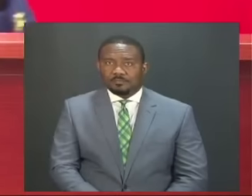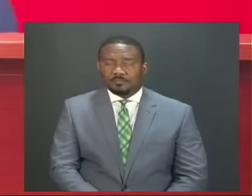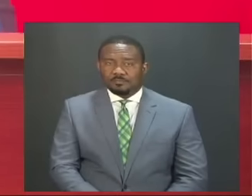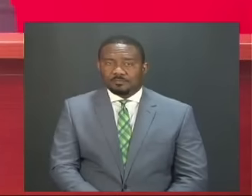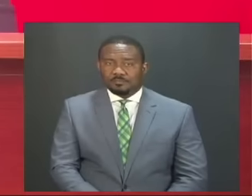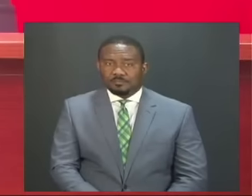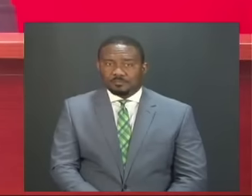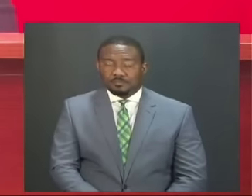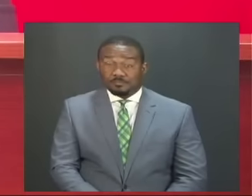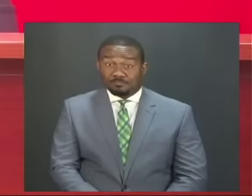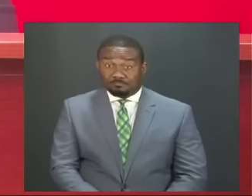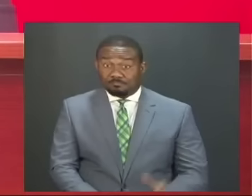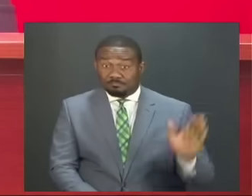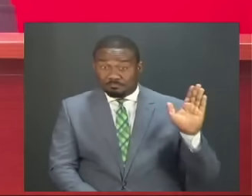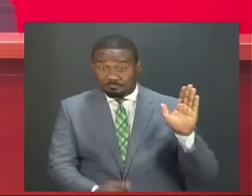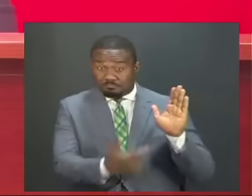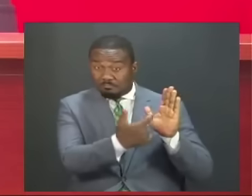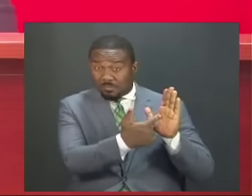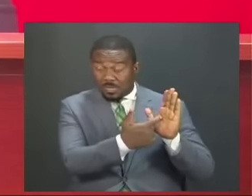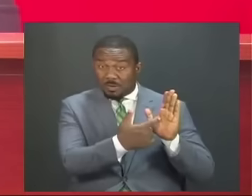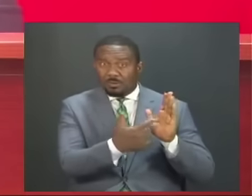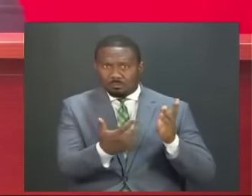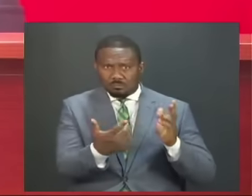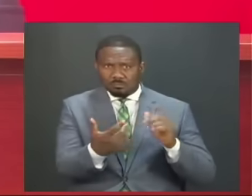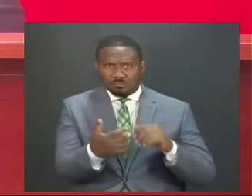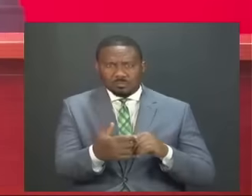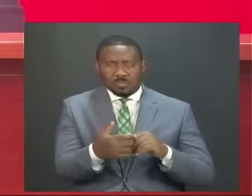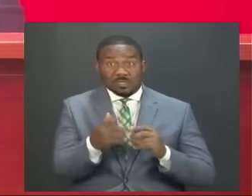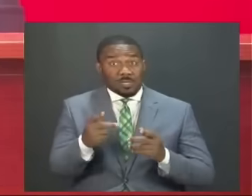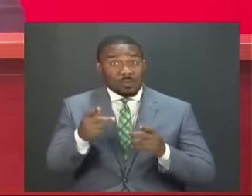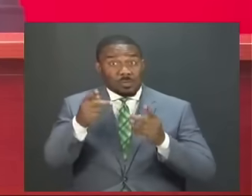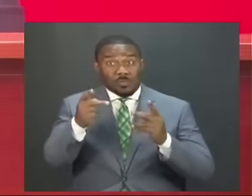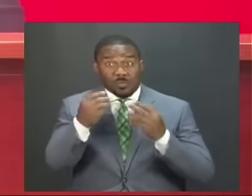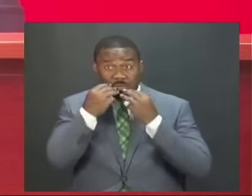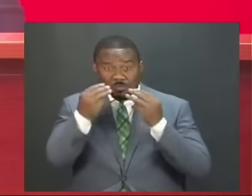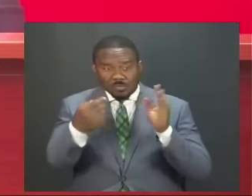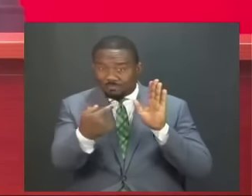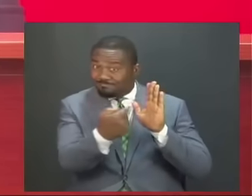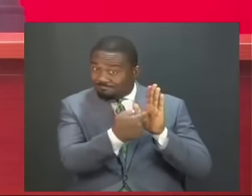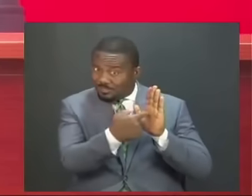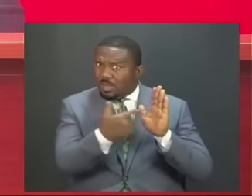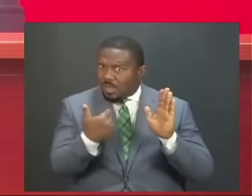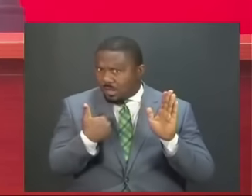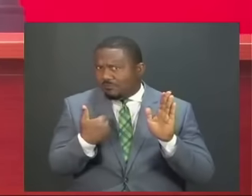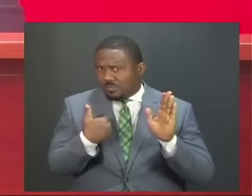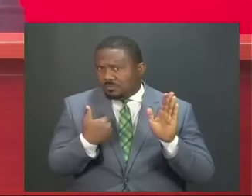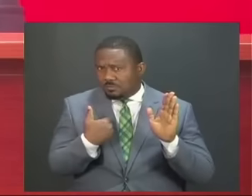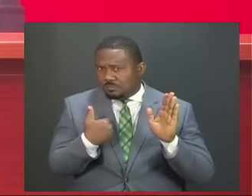I have a copy of the proposed motion here.